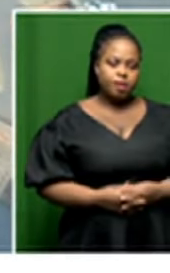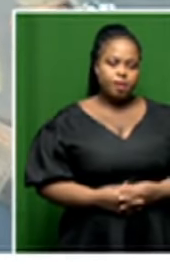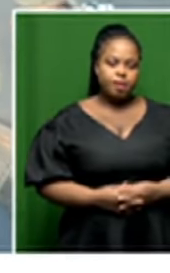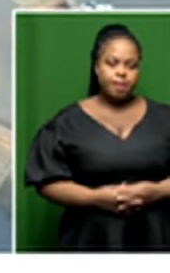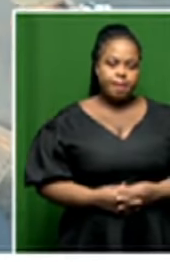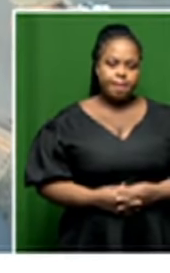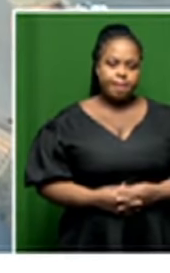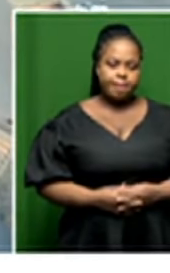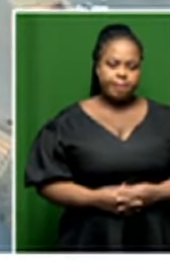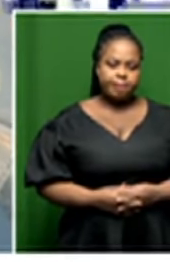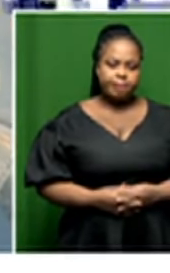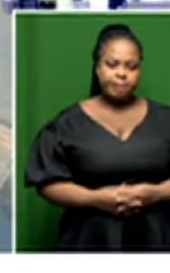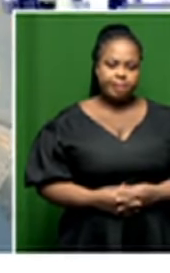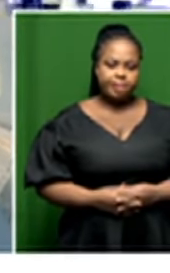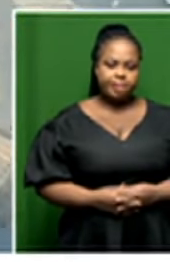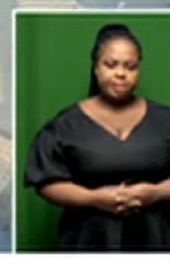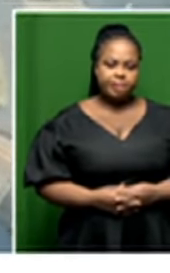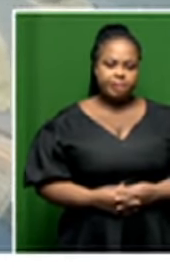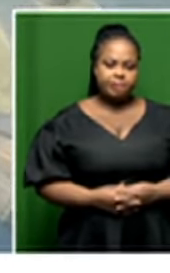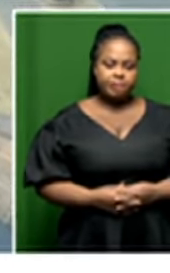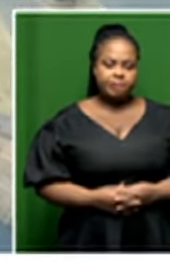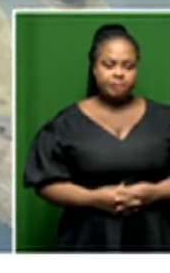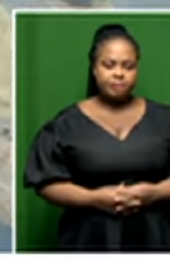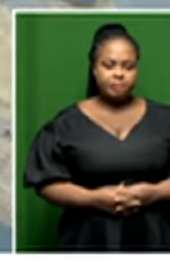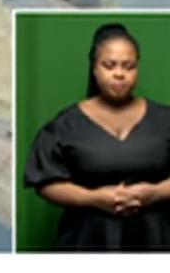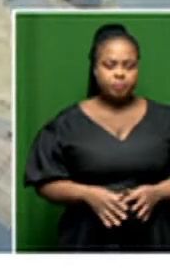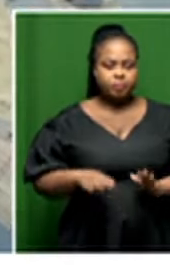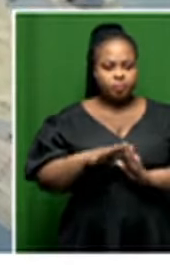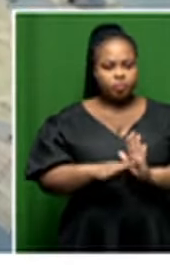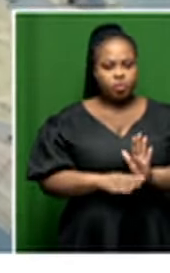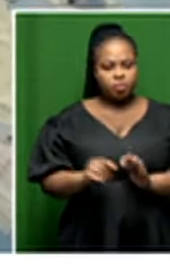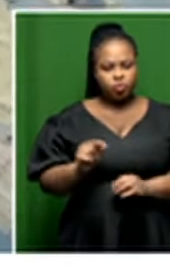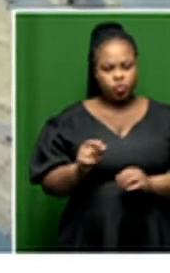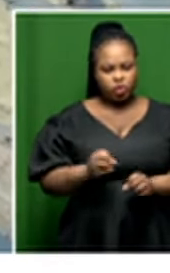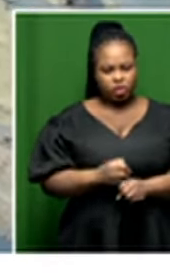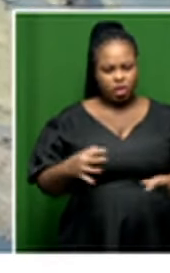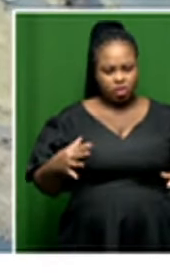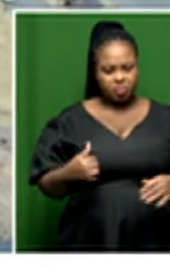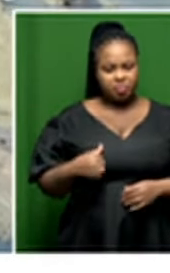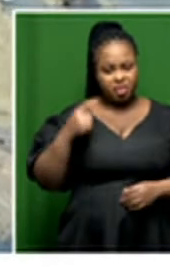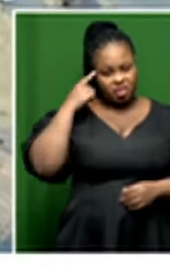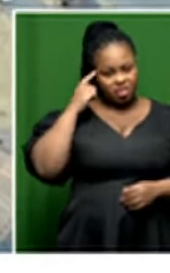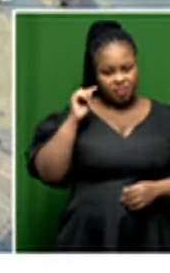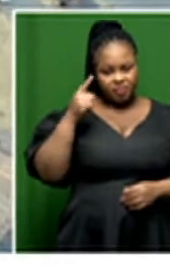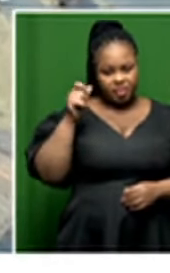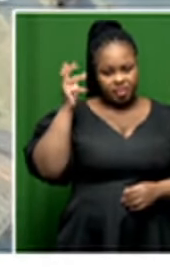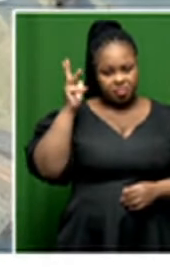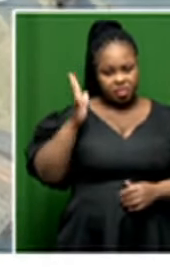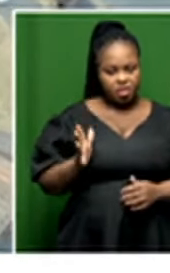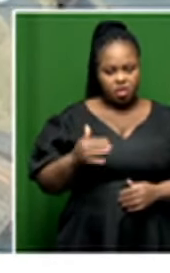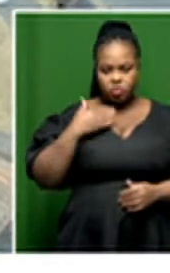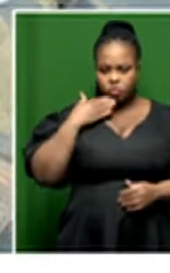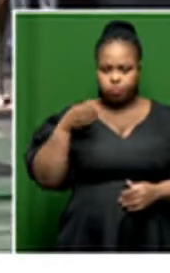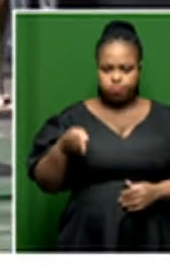Yes. The program is just about to begin. I think this is one of the first speeches where